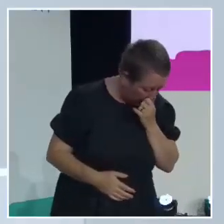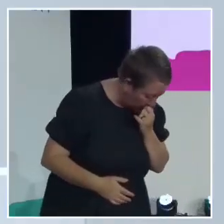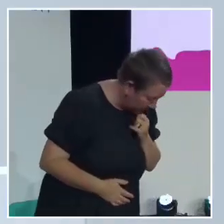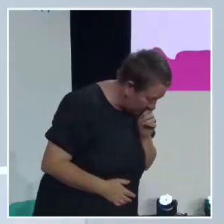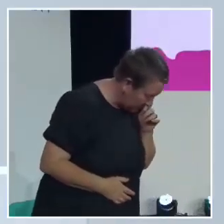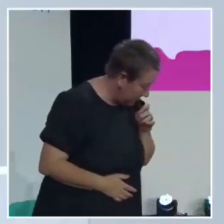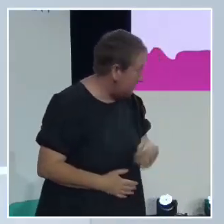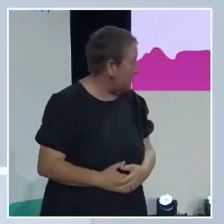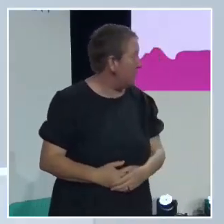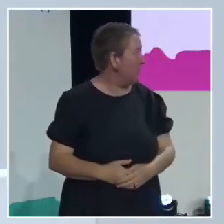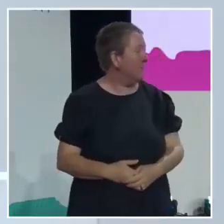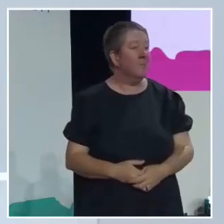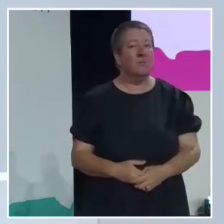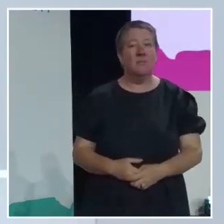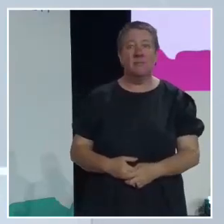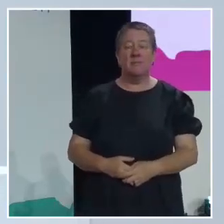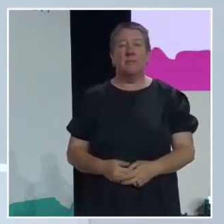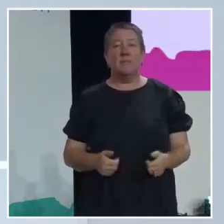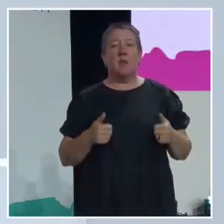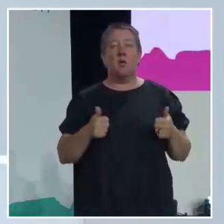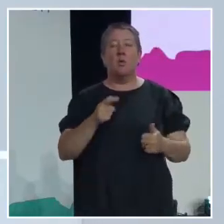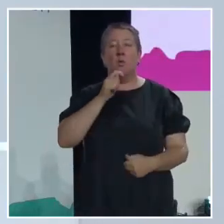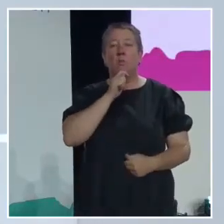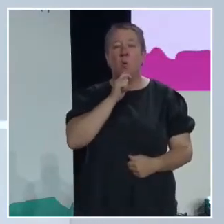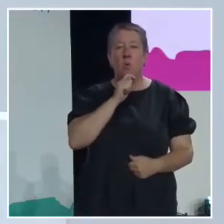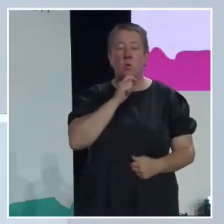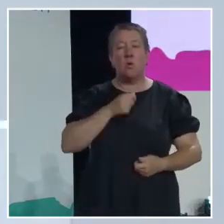Good morning everybody.